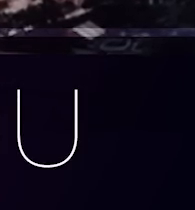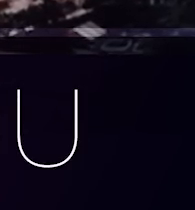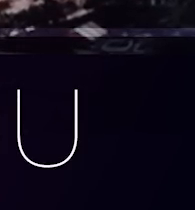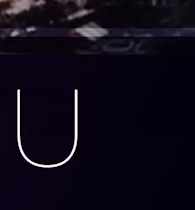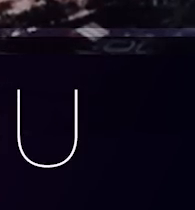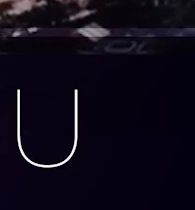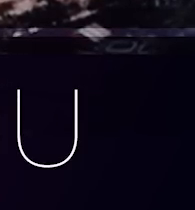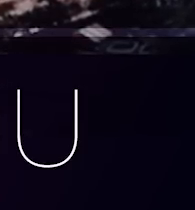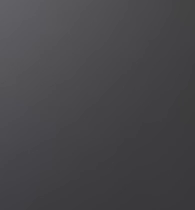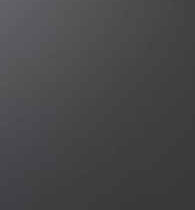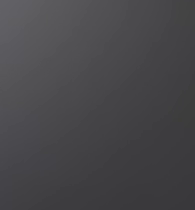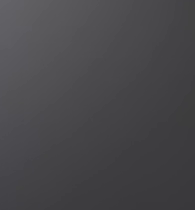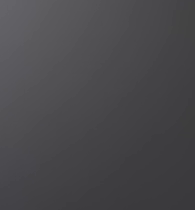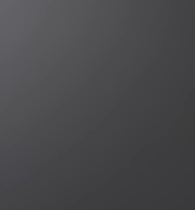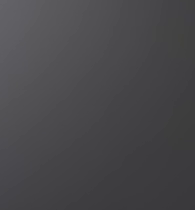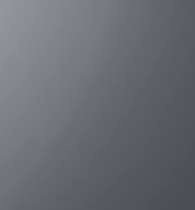service.